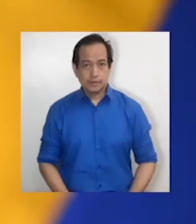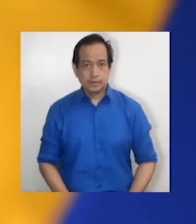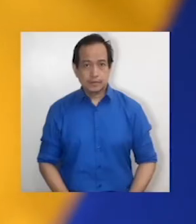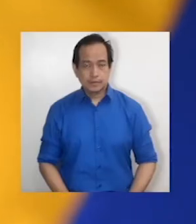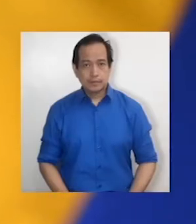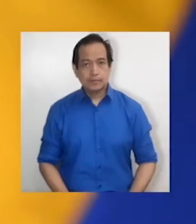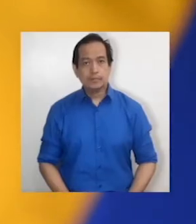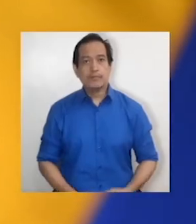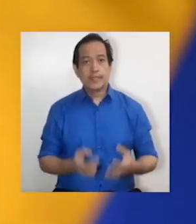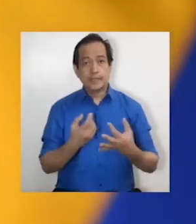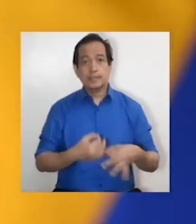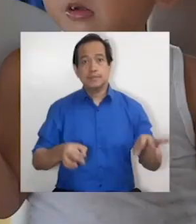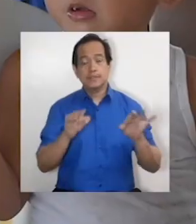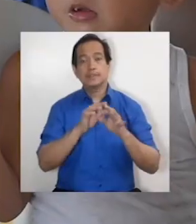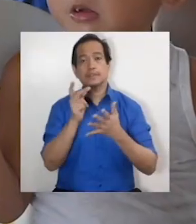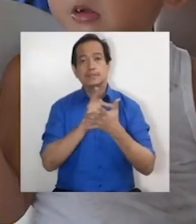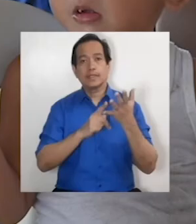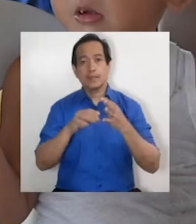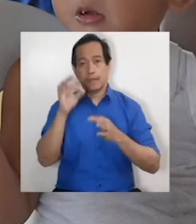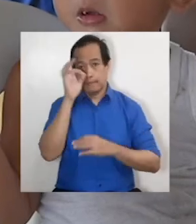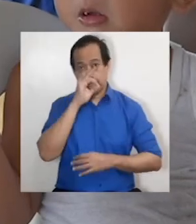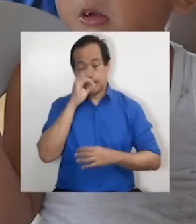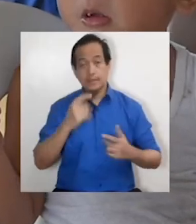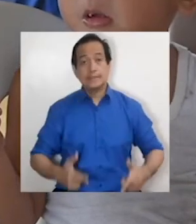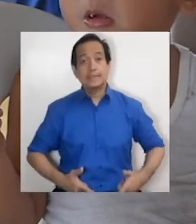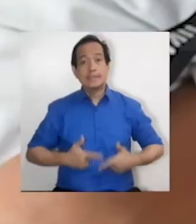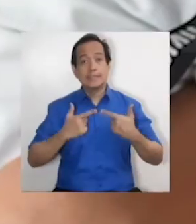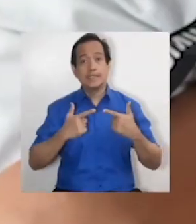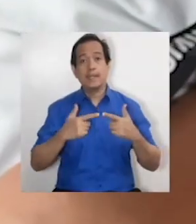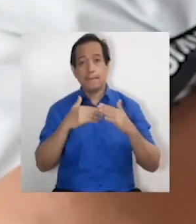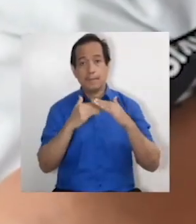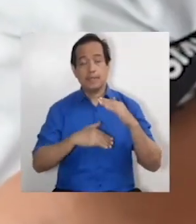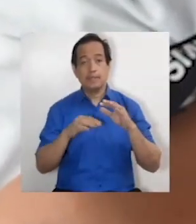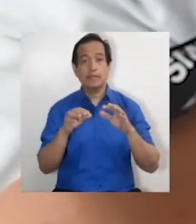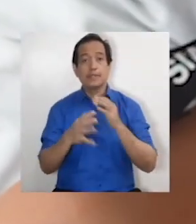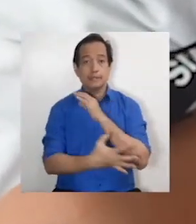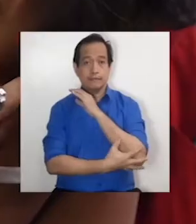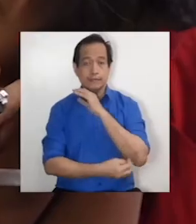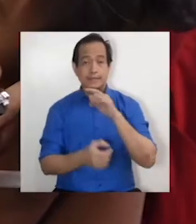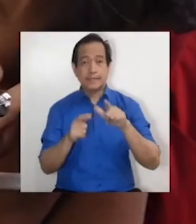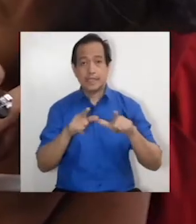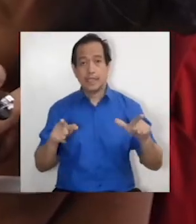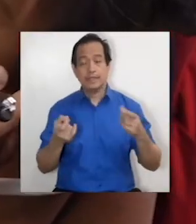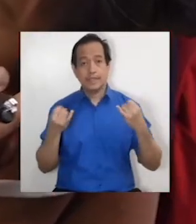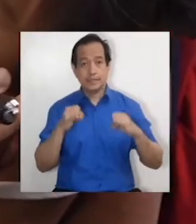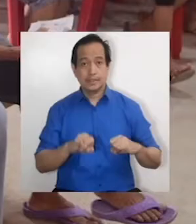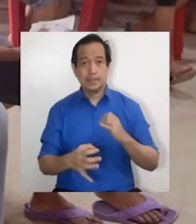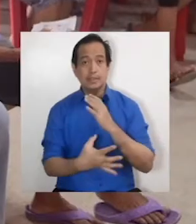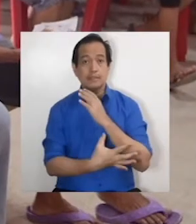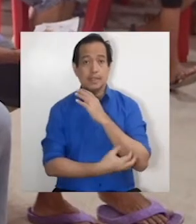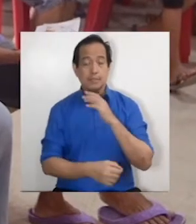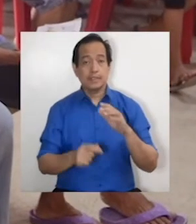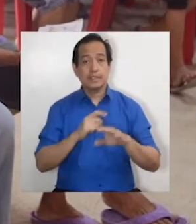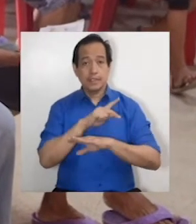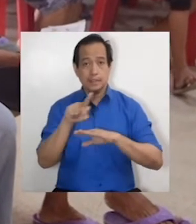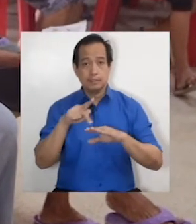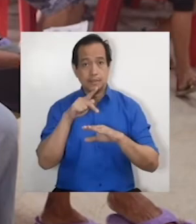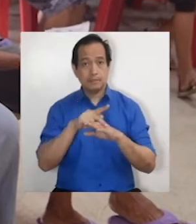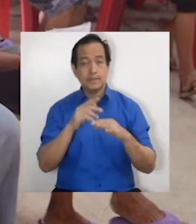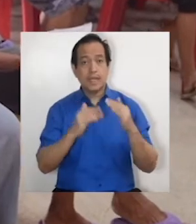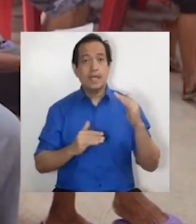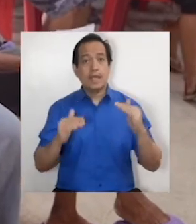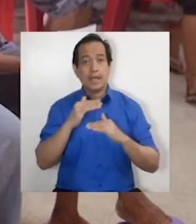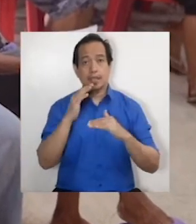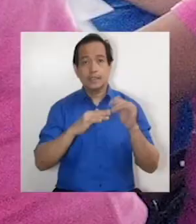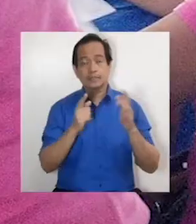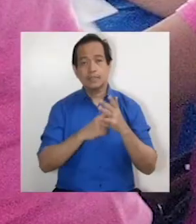A significant proportion of Filipinos live below the poverty line, with the incidence of poverty in the Philippines higher than